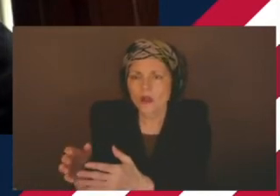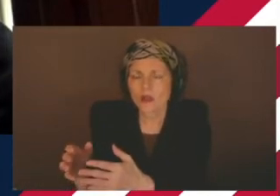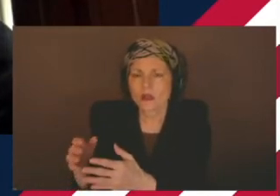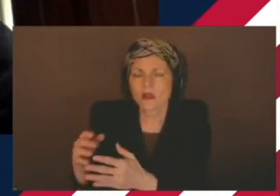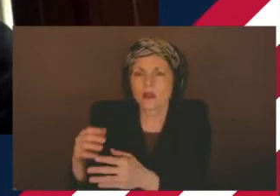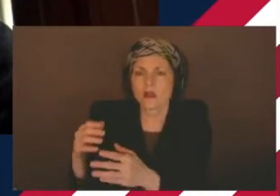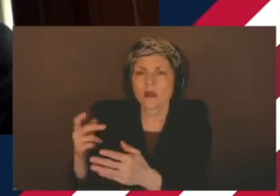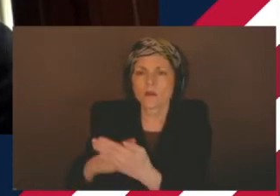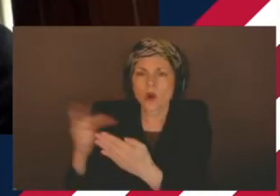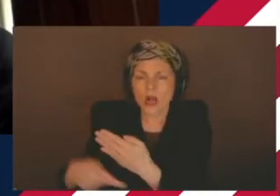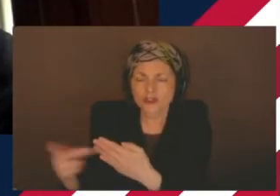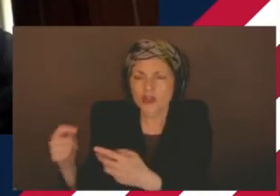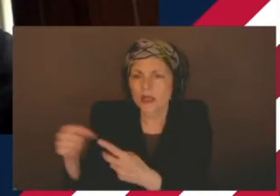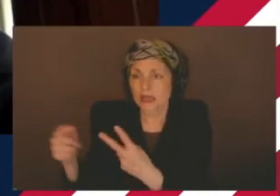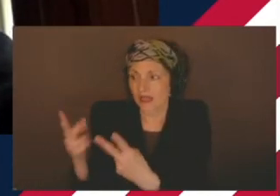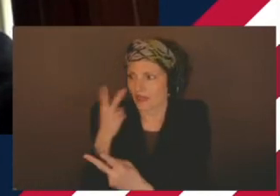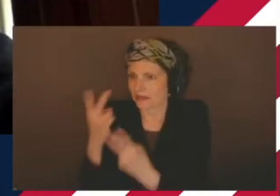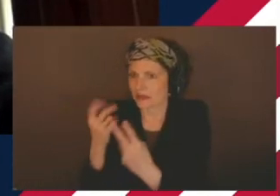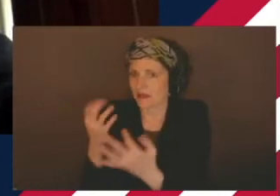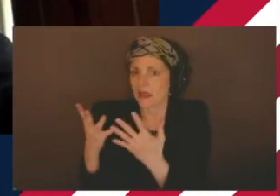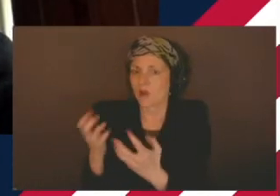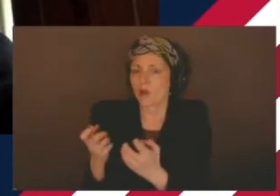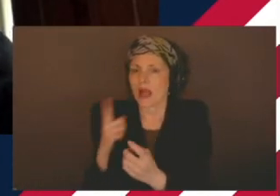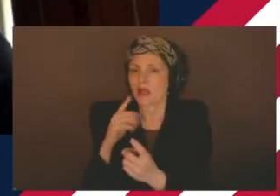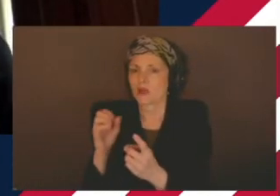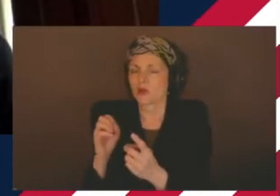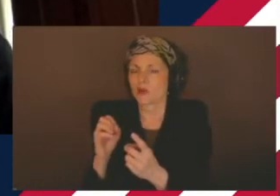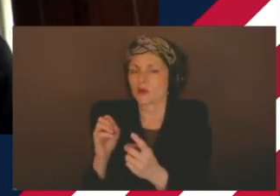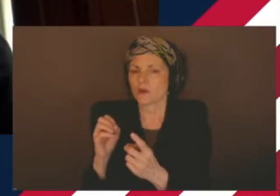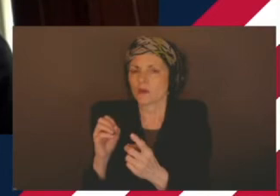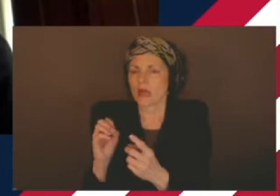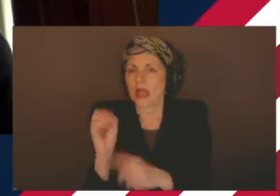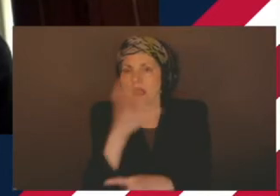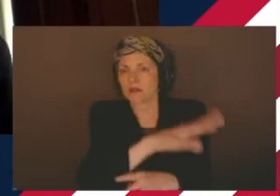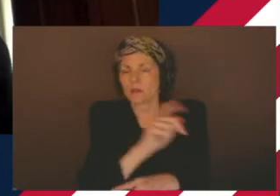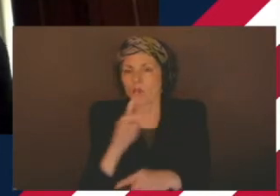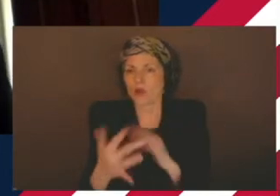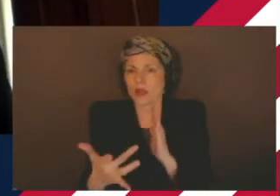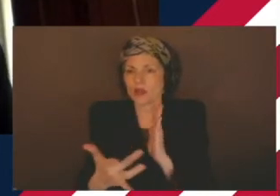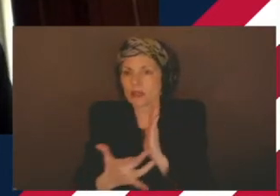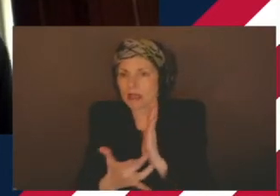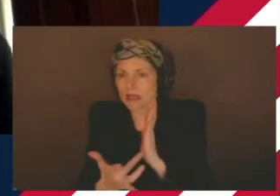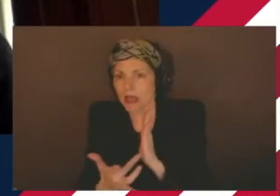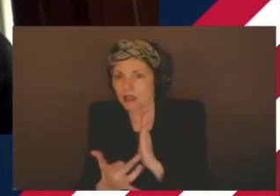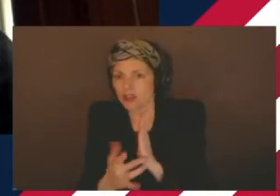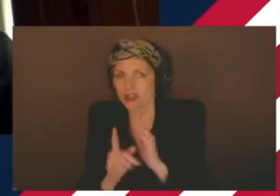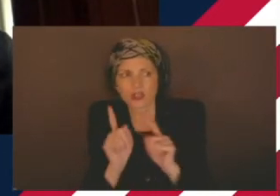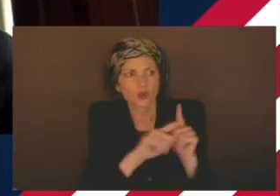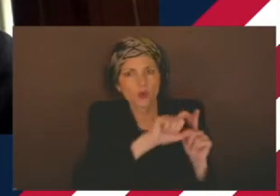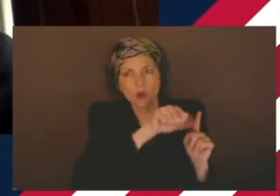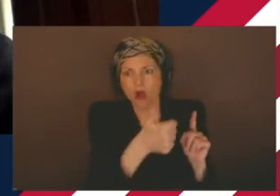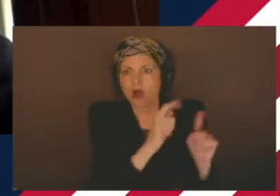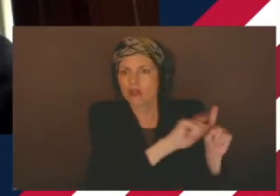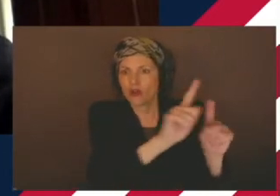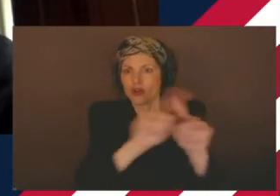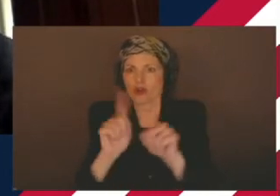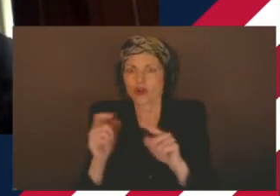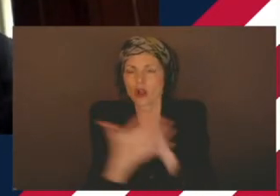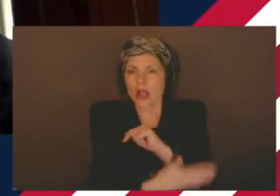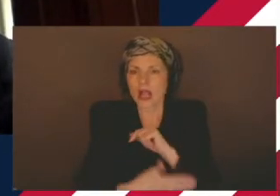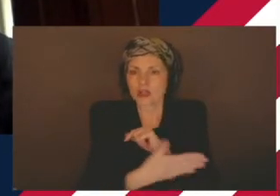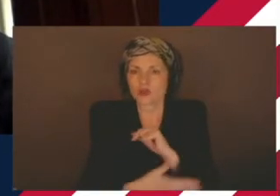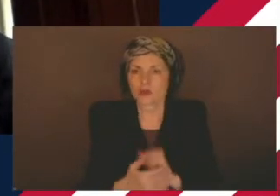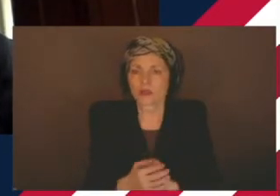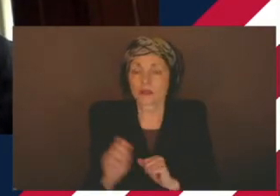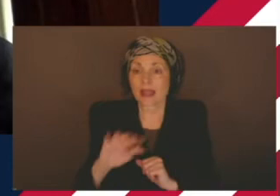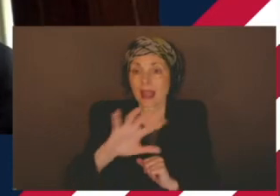to export its digital authoritarian tactics and infrastructure to other countries in places like Africa and Latin